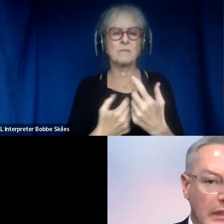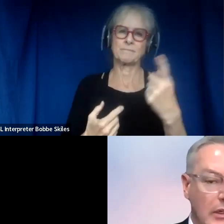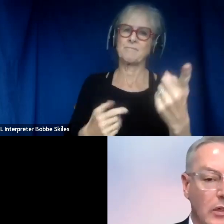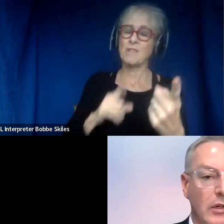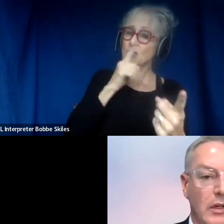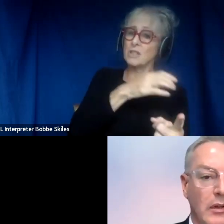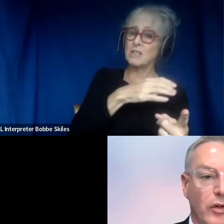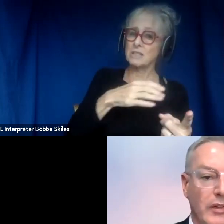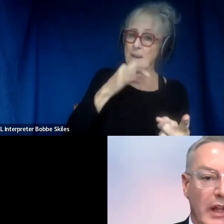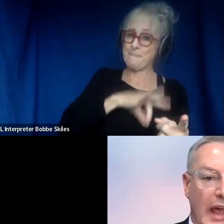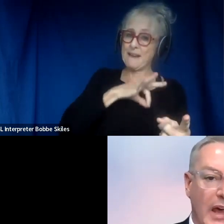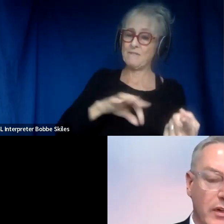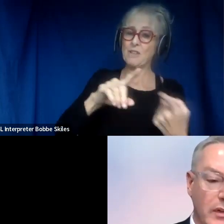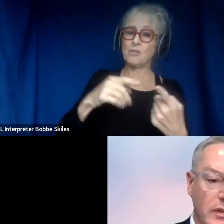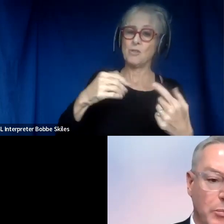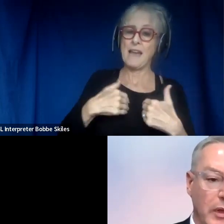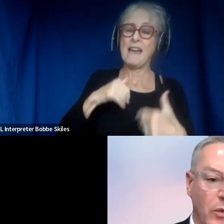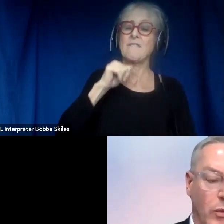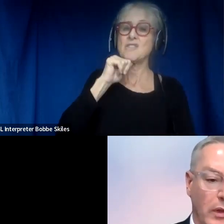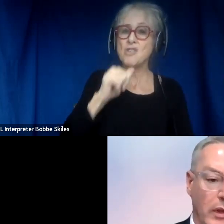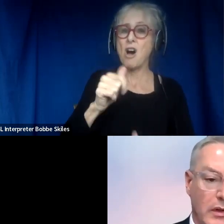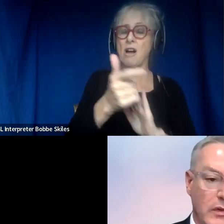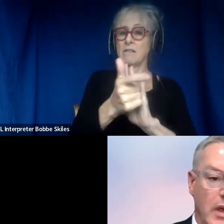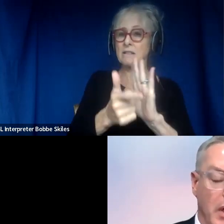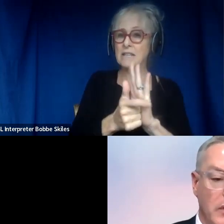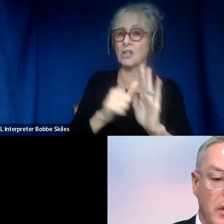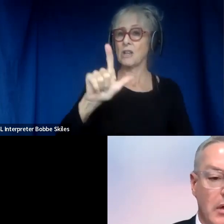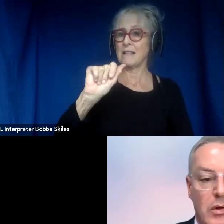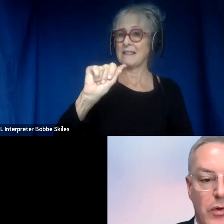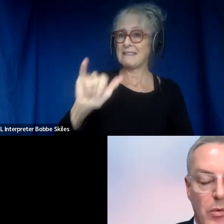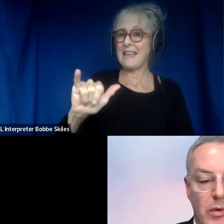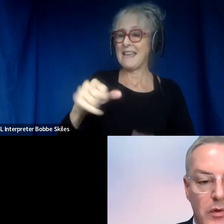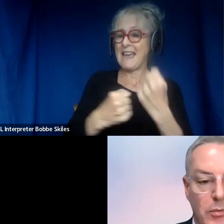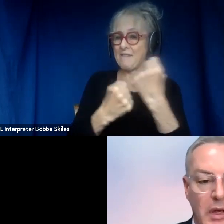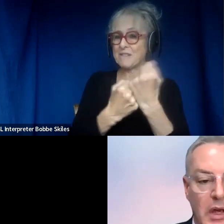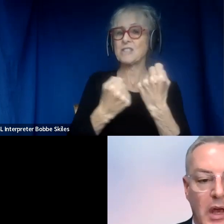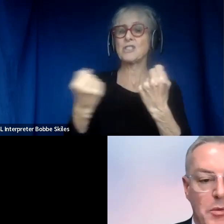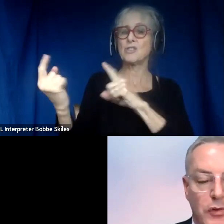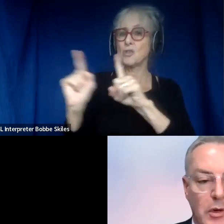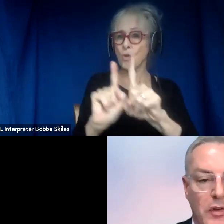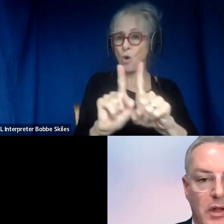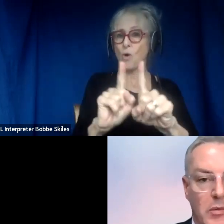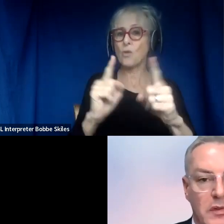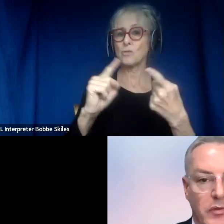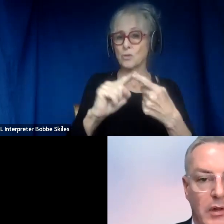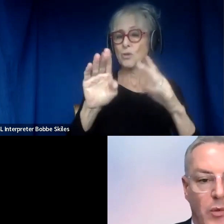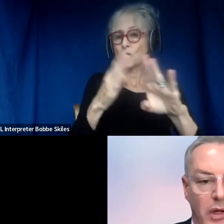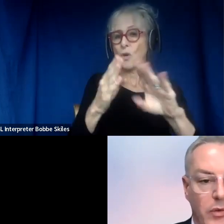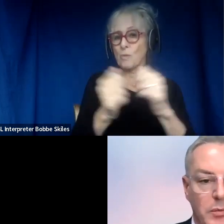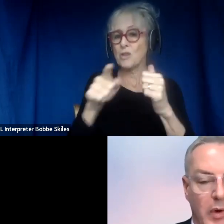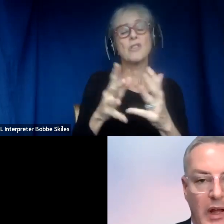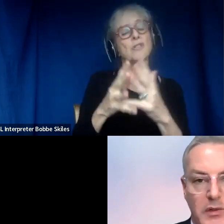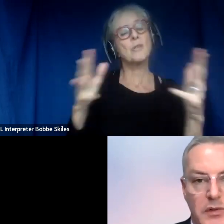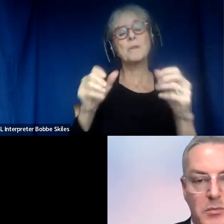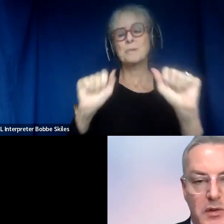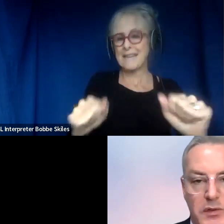having non-legal sort of lay advocacy be the one that is side by side going to the door with you too. There's so much that can get resolved at lower